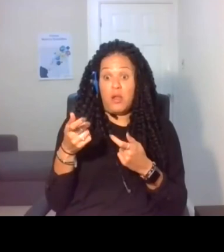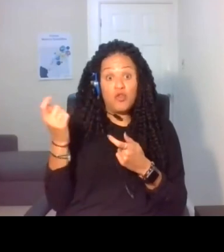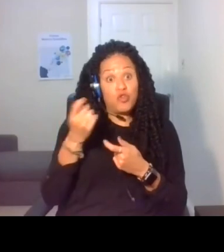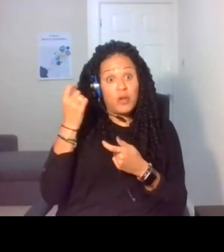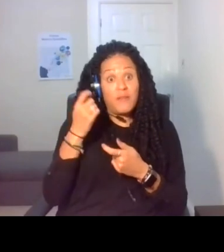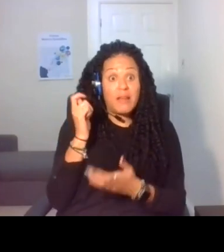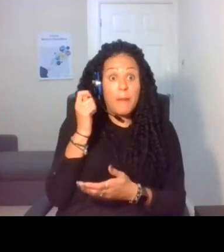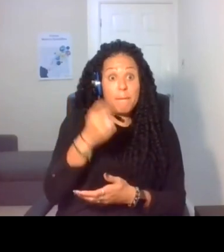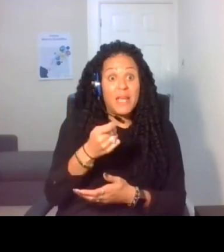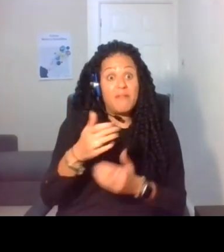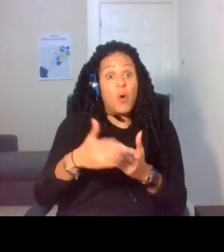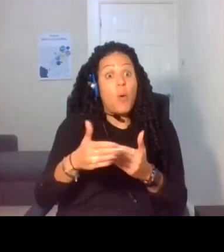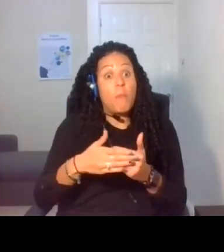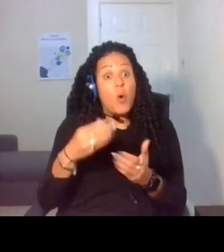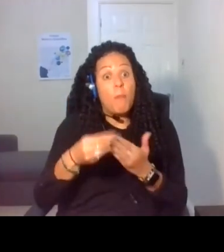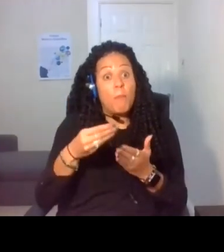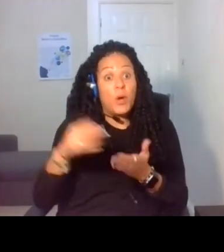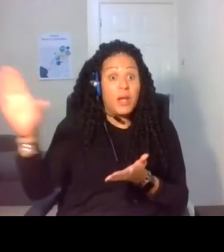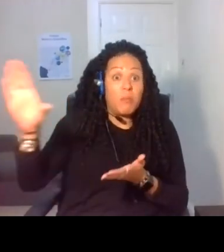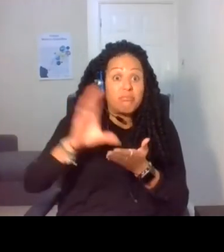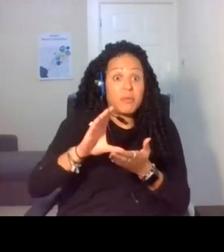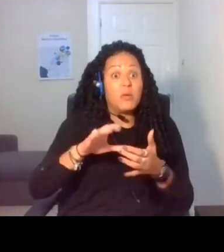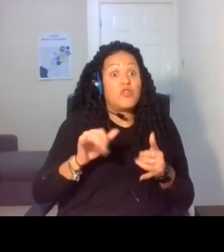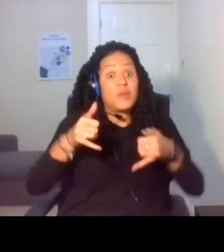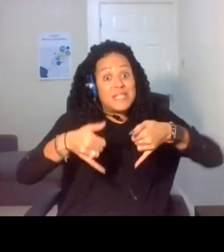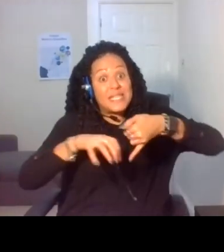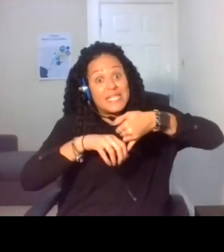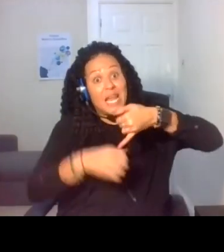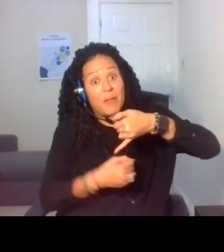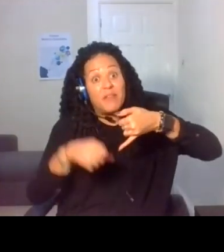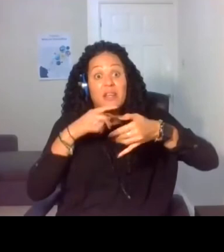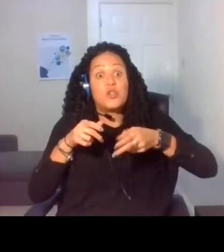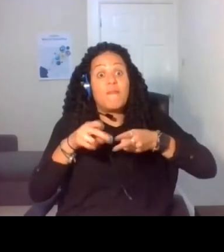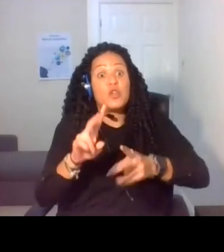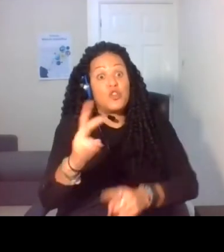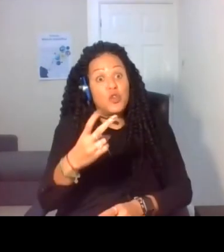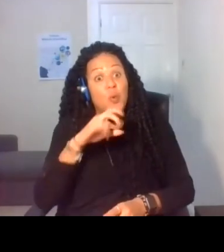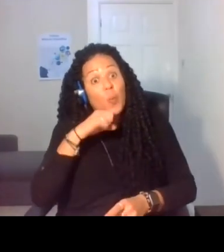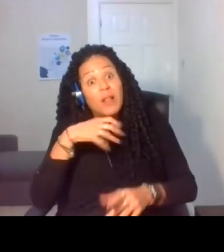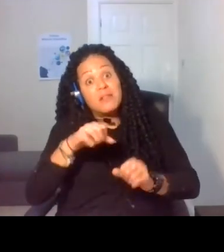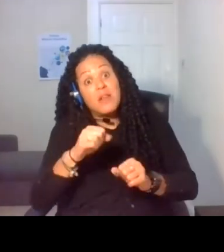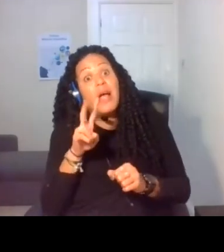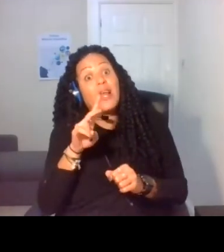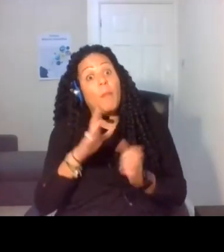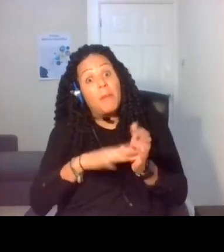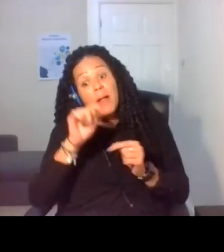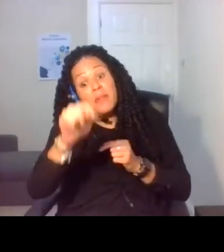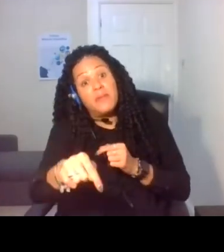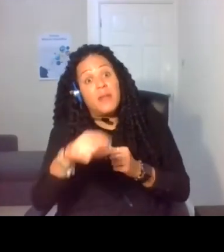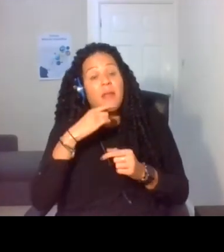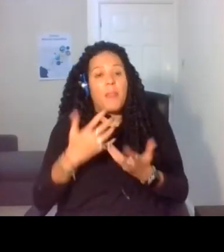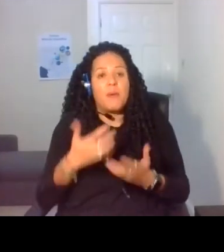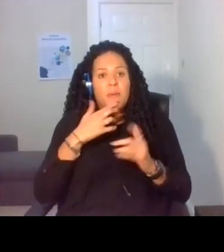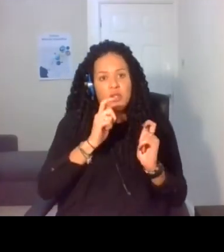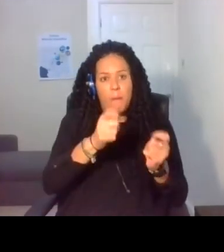for some more money to do Snapping the Stiletto version 2, which is literally about to happen in a couple of months' time. They're just appointing